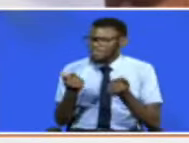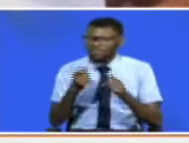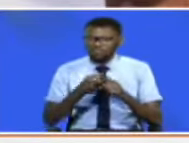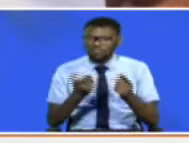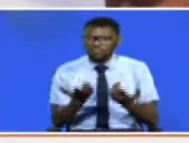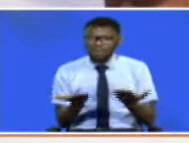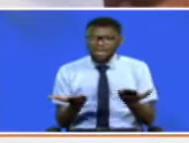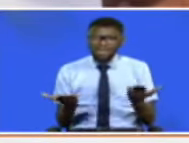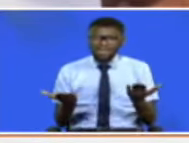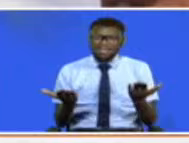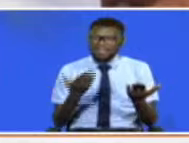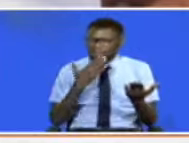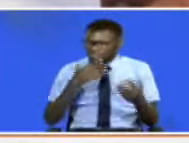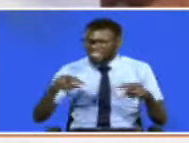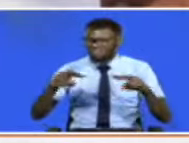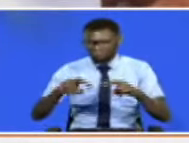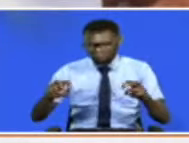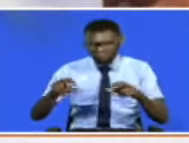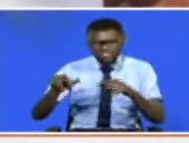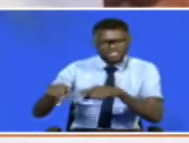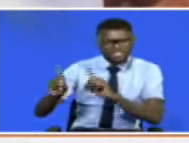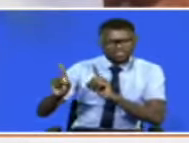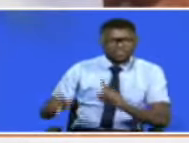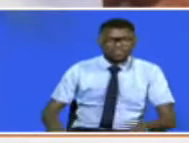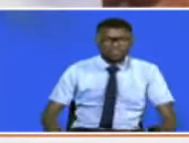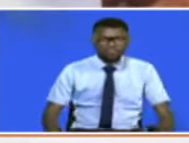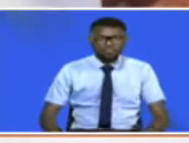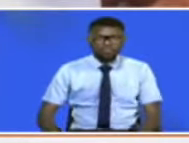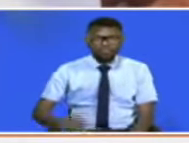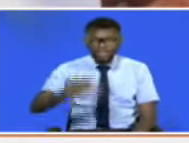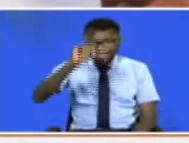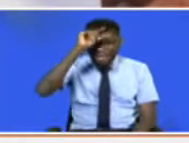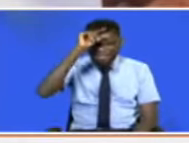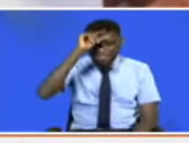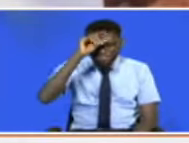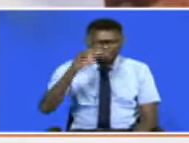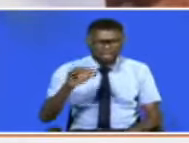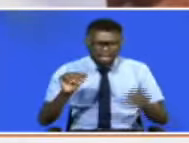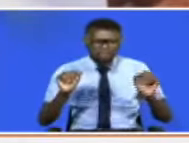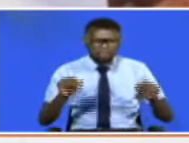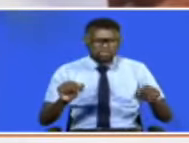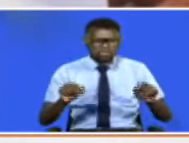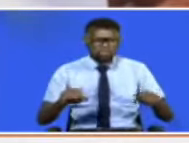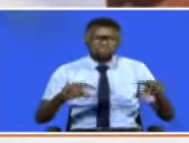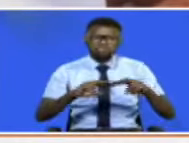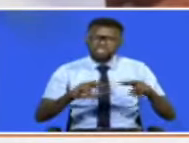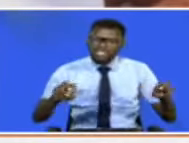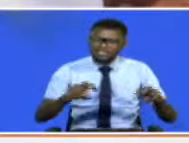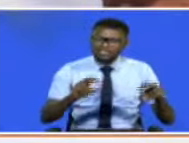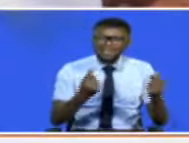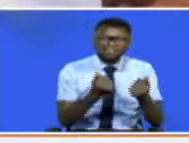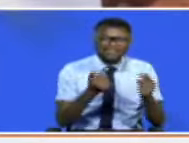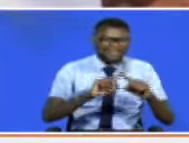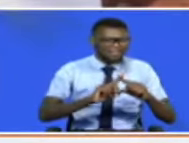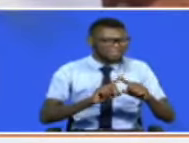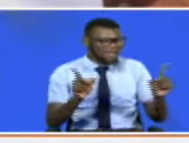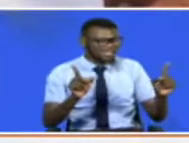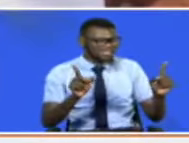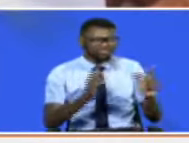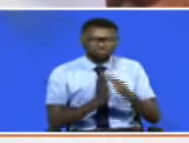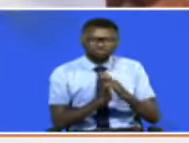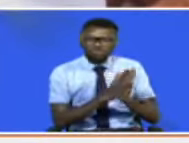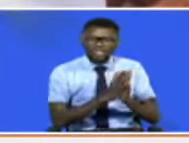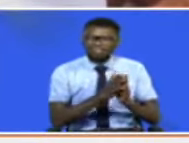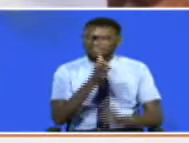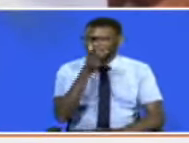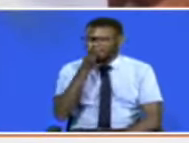can trace. How this government should be able and can trace that money. But because these are lies and they know it,